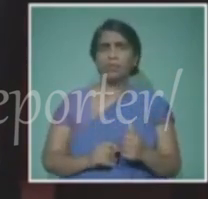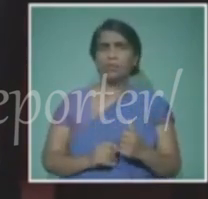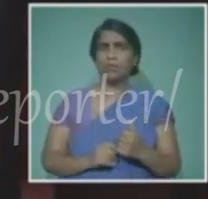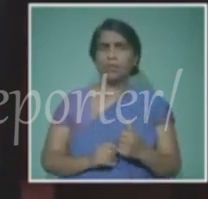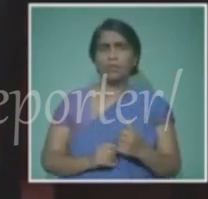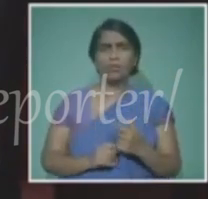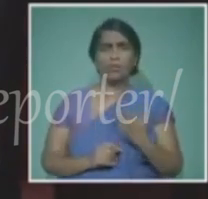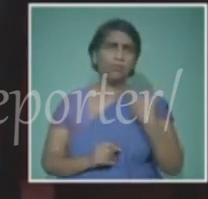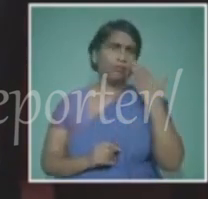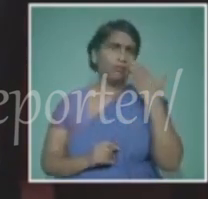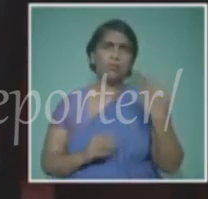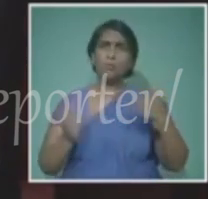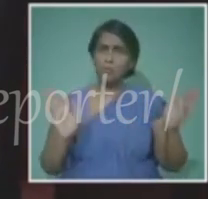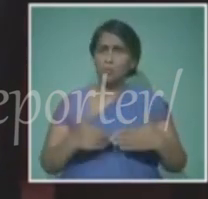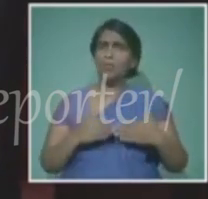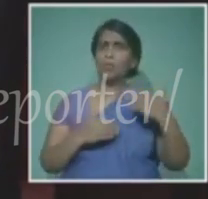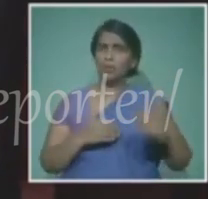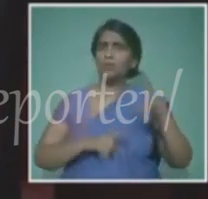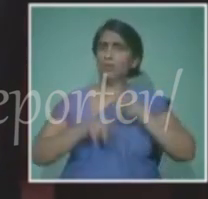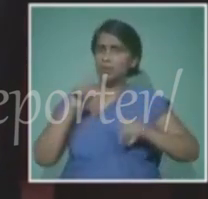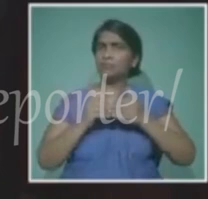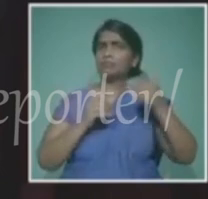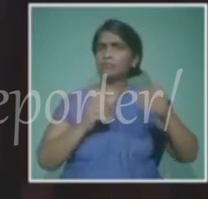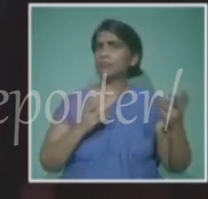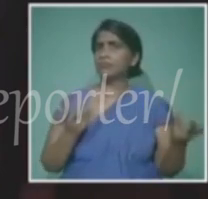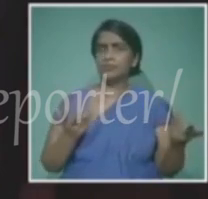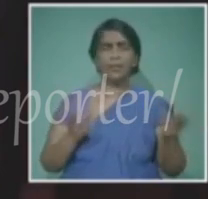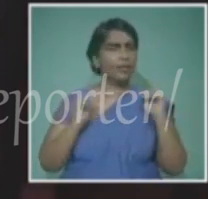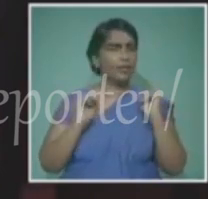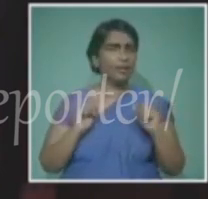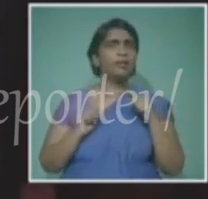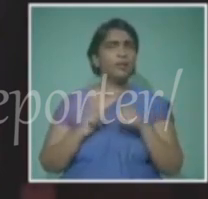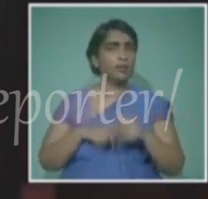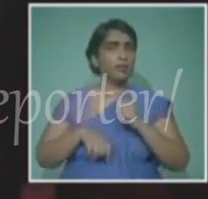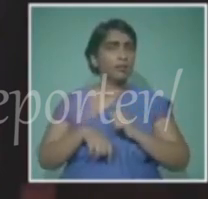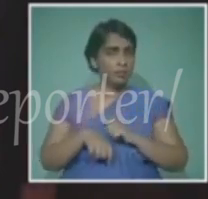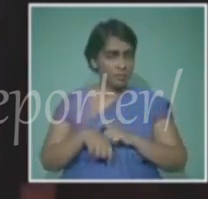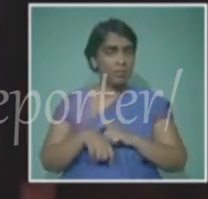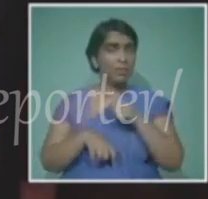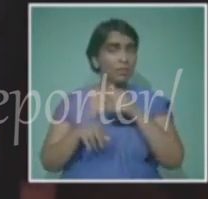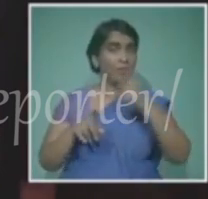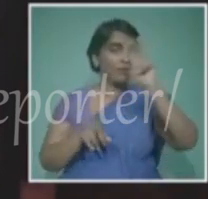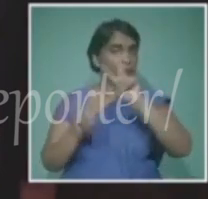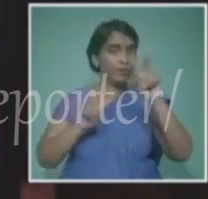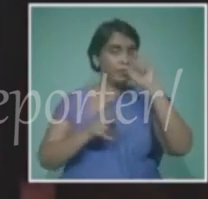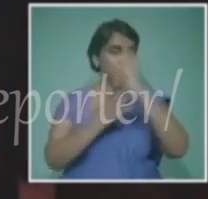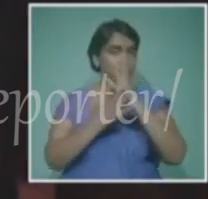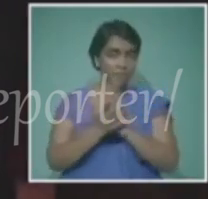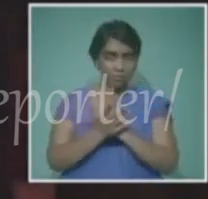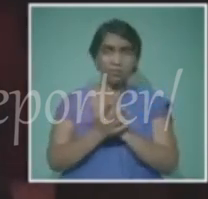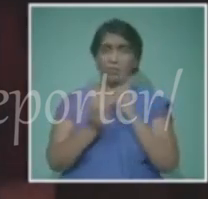further. If you all are withdrawing the 22nd amendment for the moment, until there is a proper